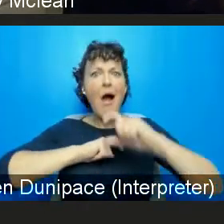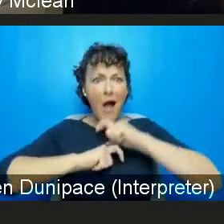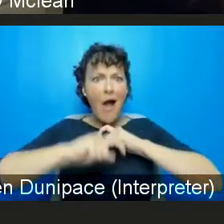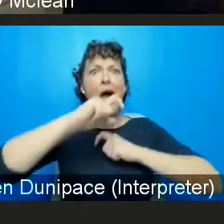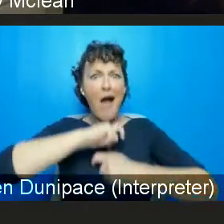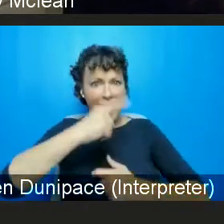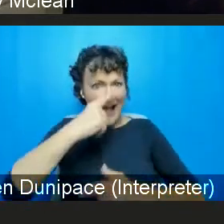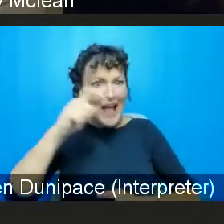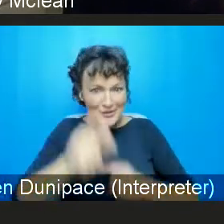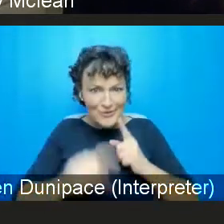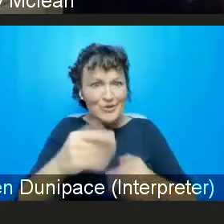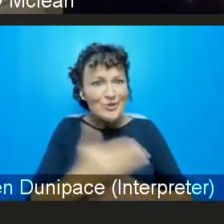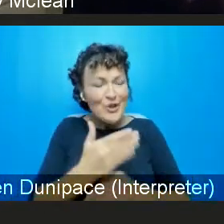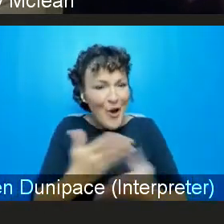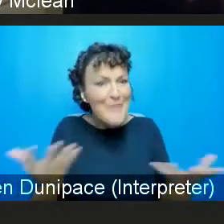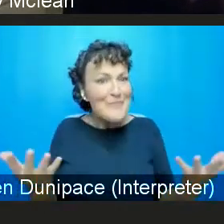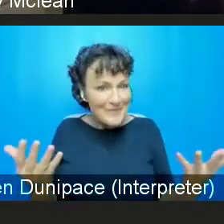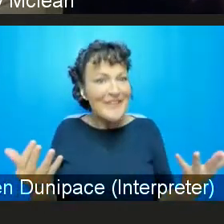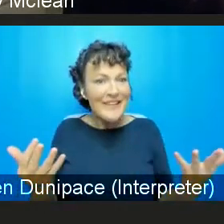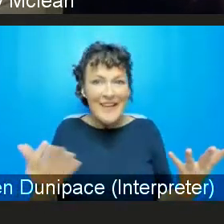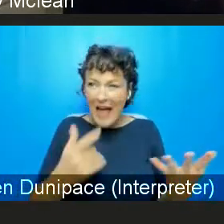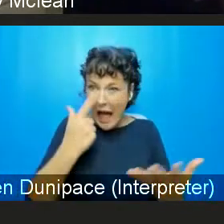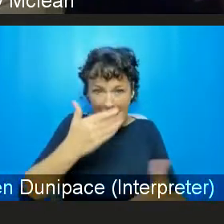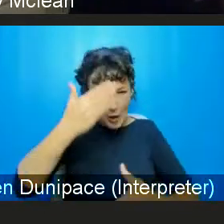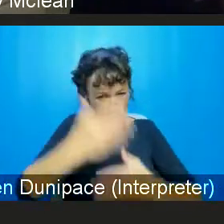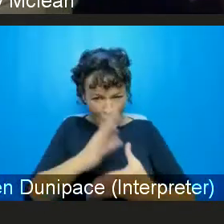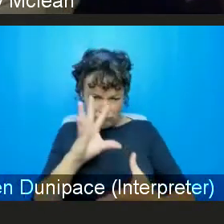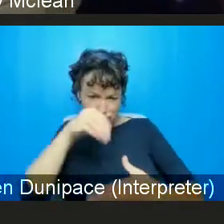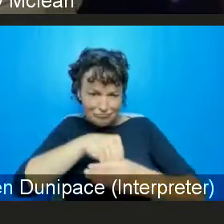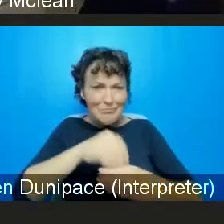and I could, you know, work in that professional environment.